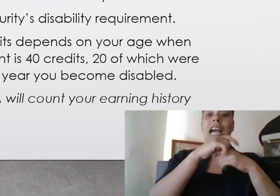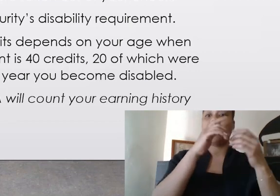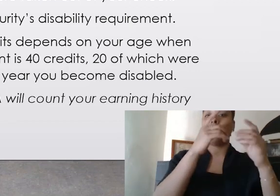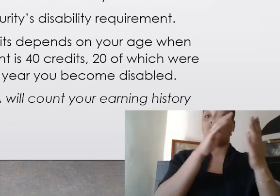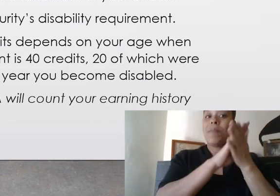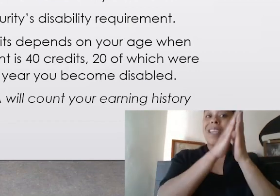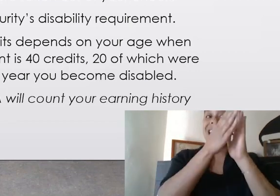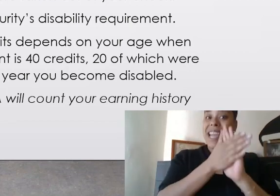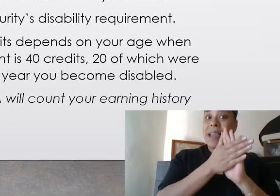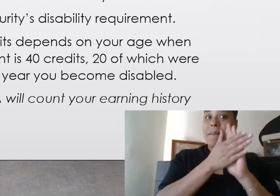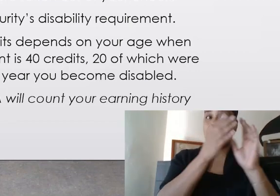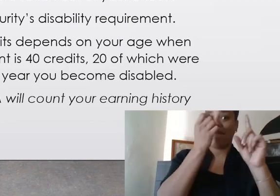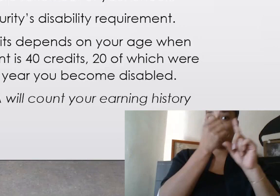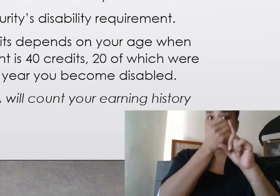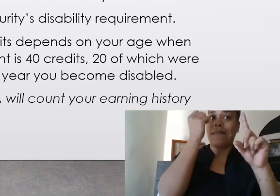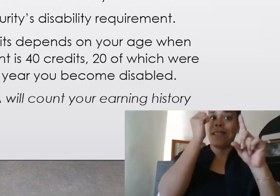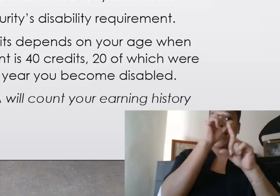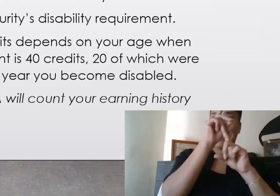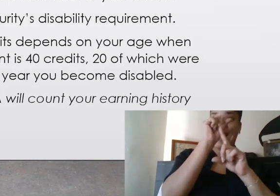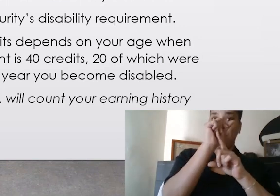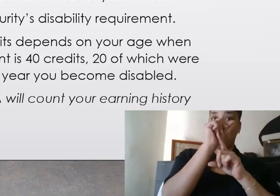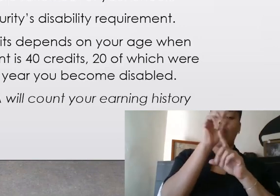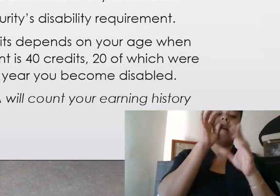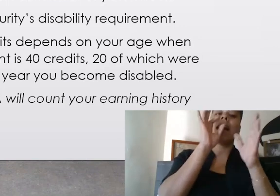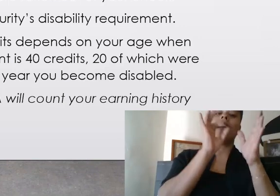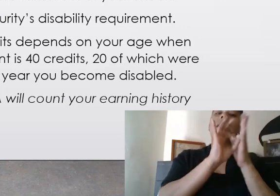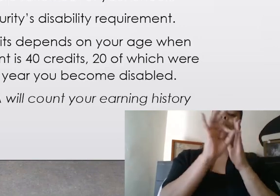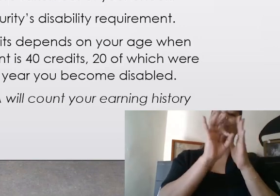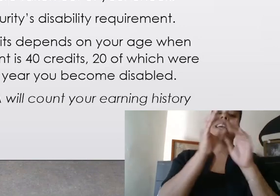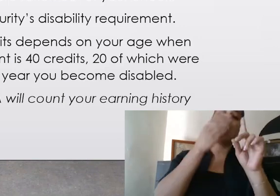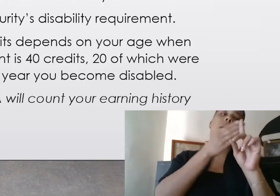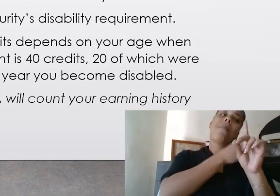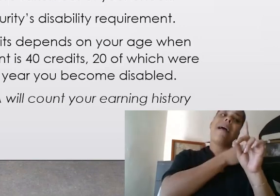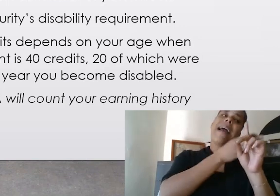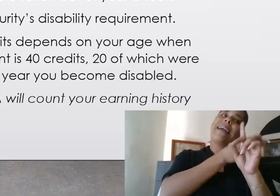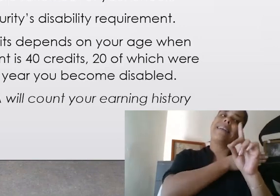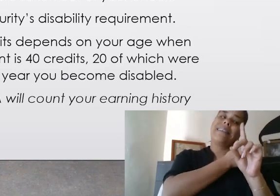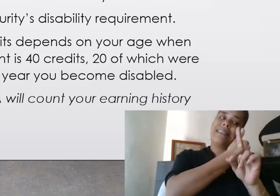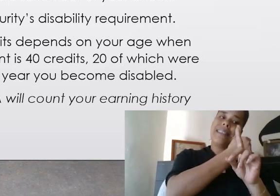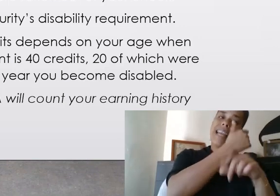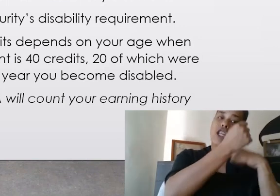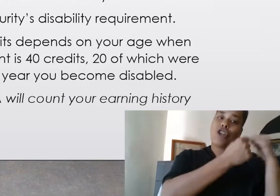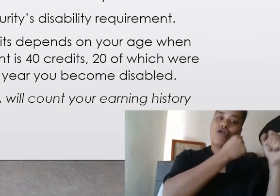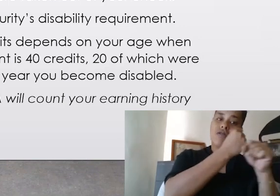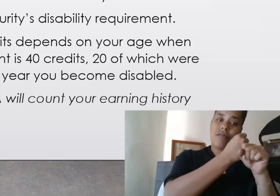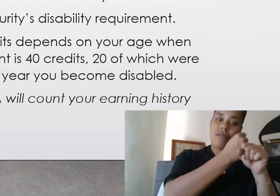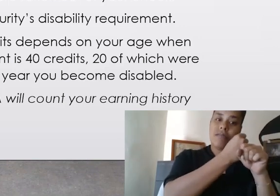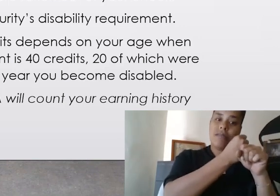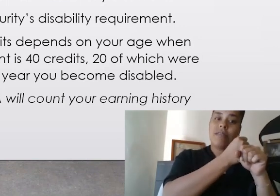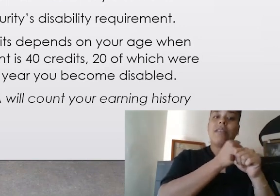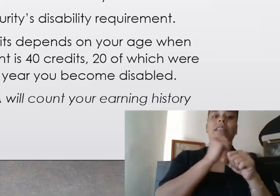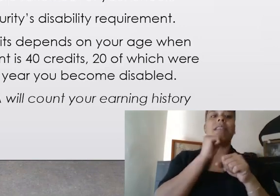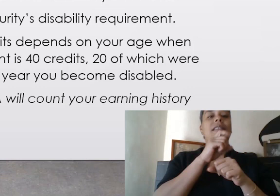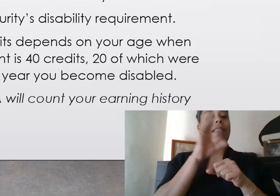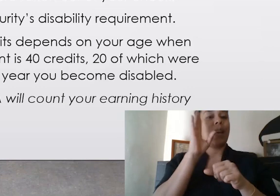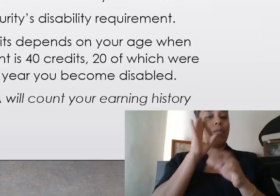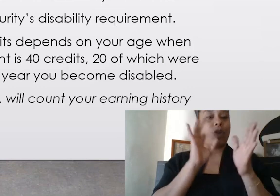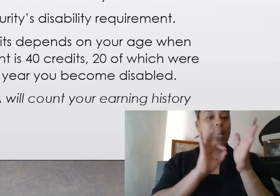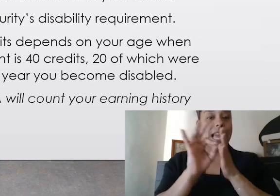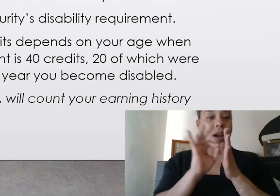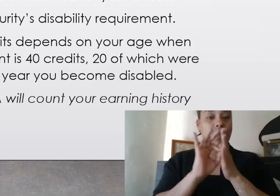back 10 years. They would also look at your education. They